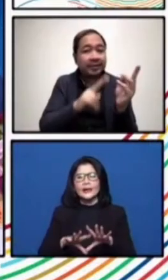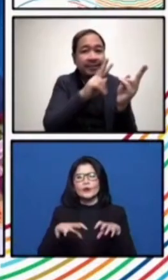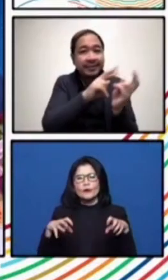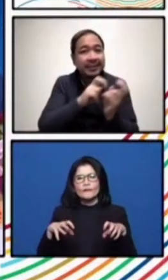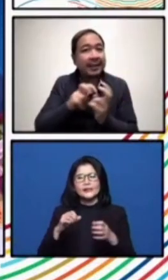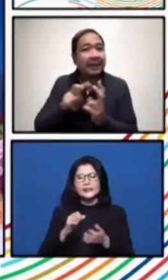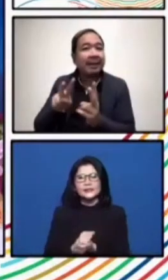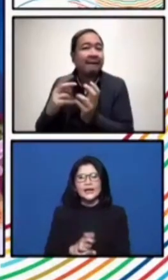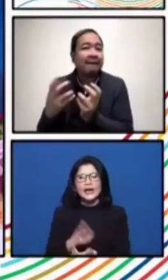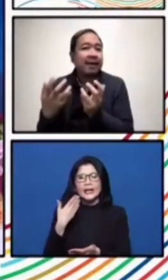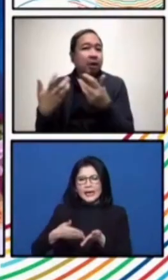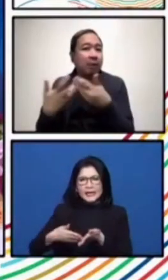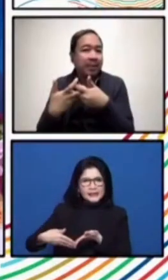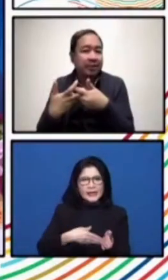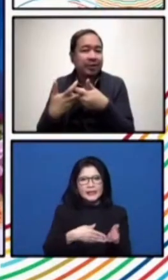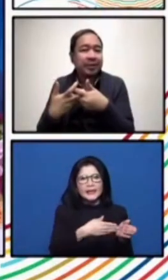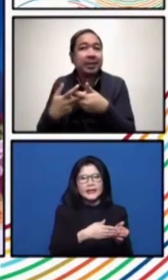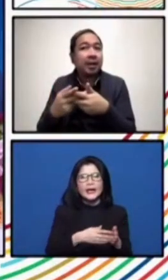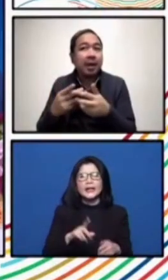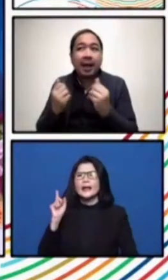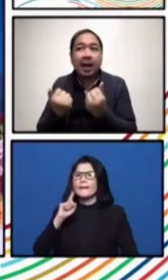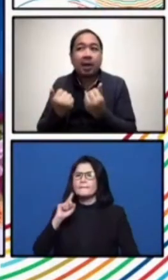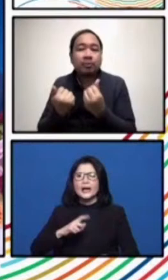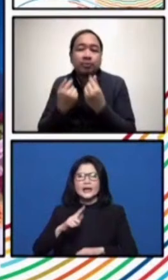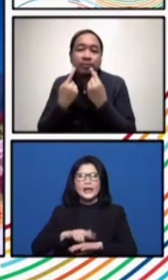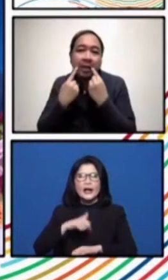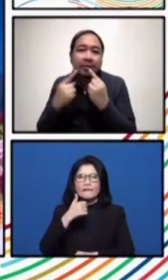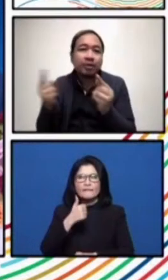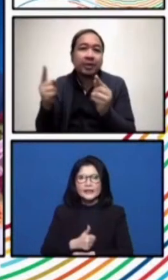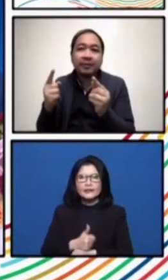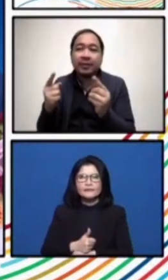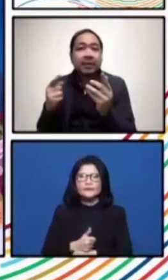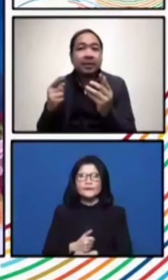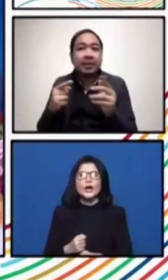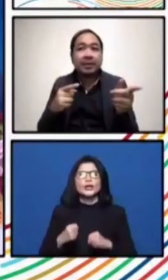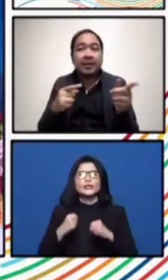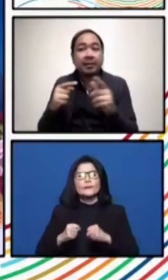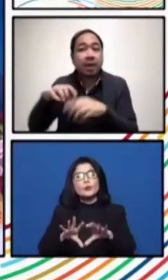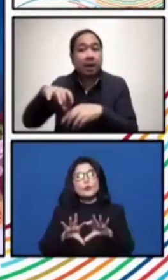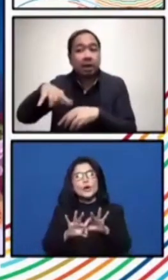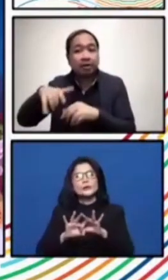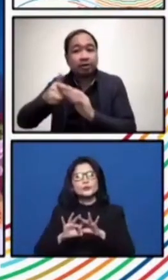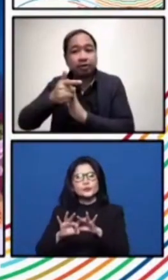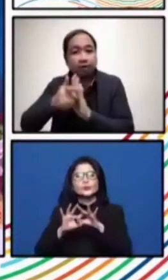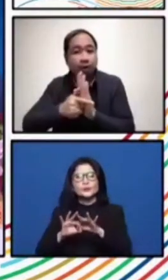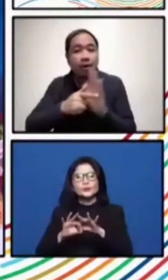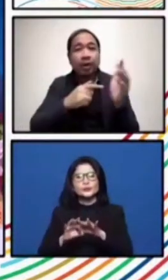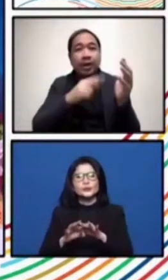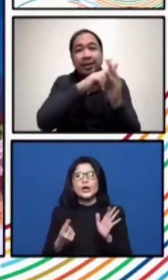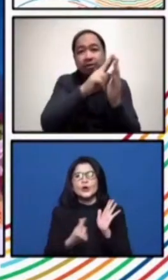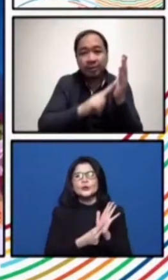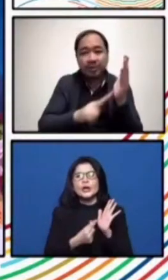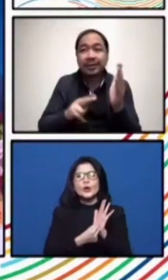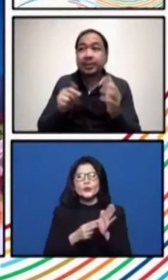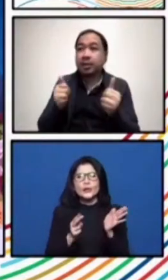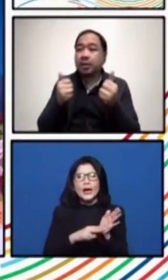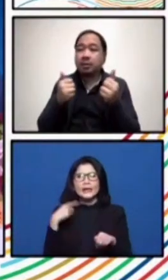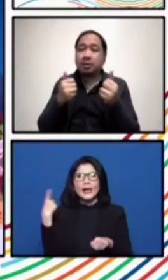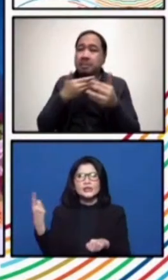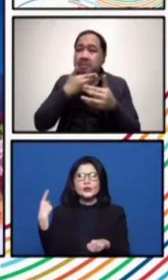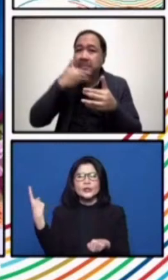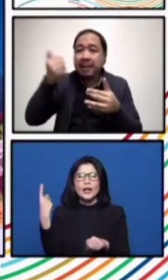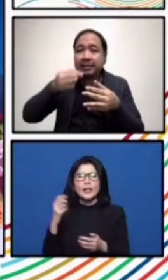the most effective strategy to strengthen the harmonizing of national legislation with the convention